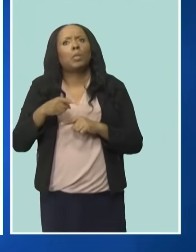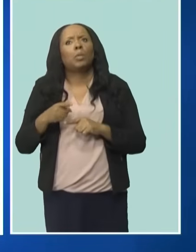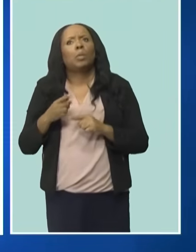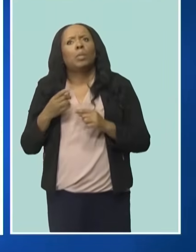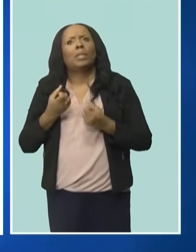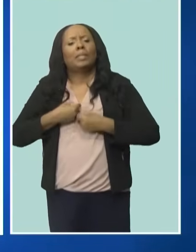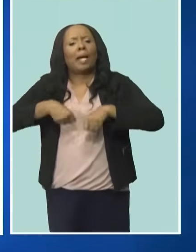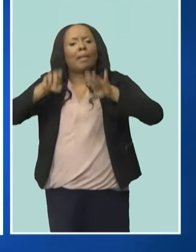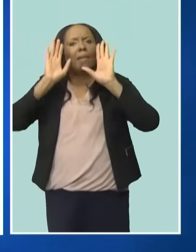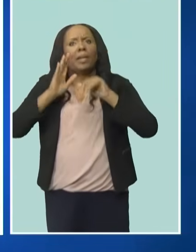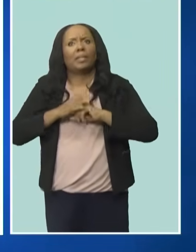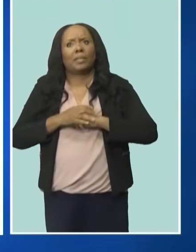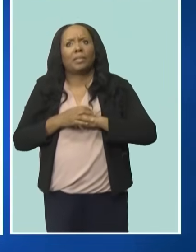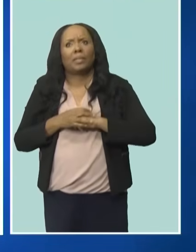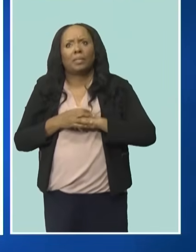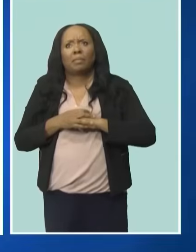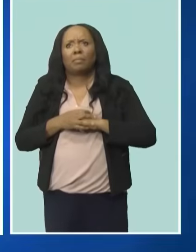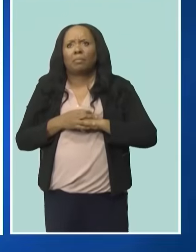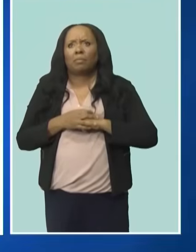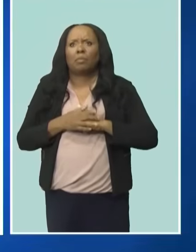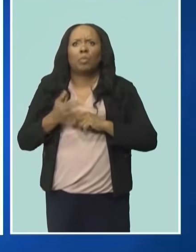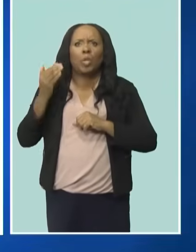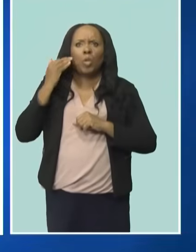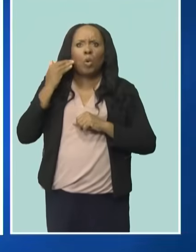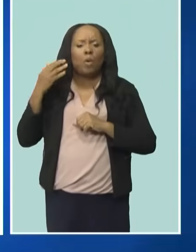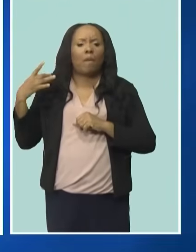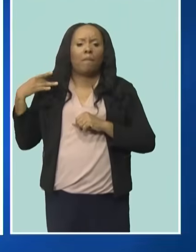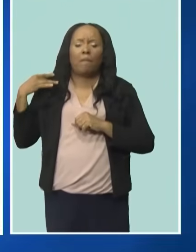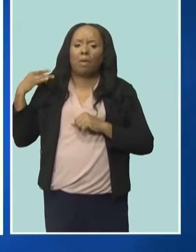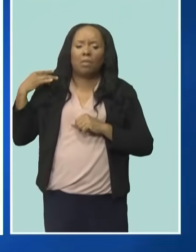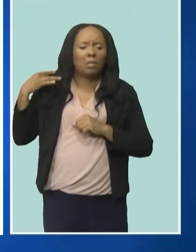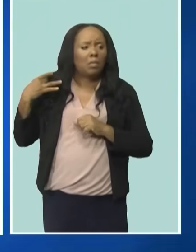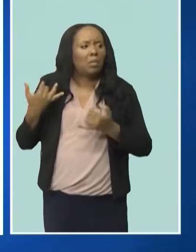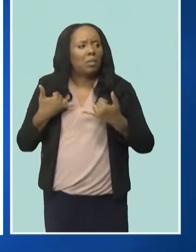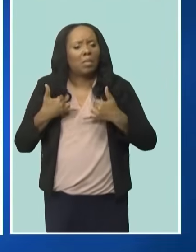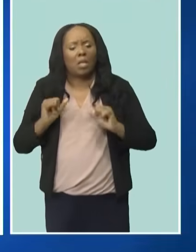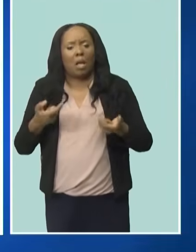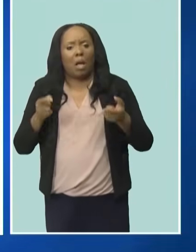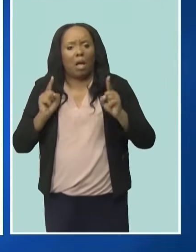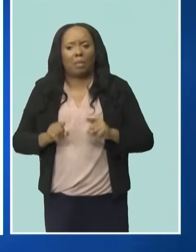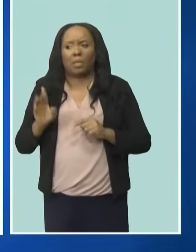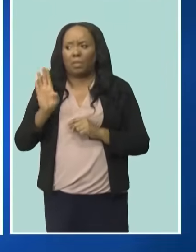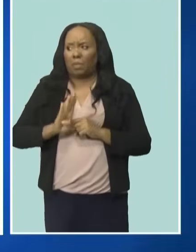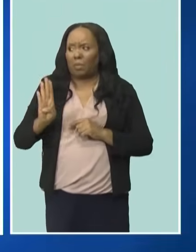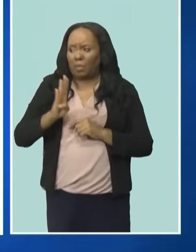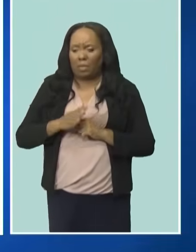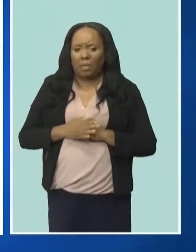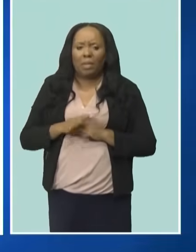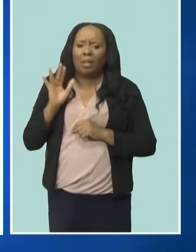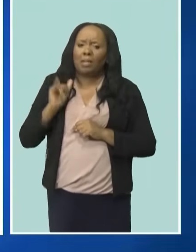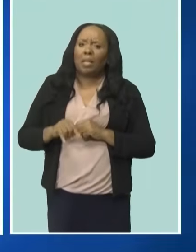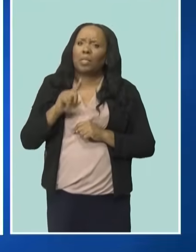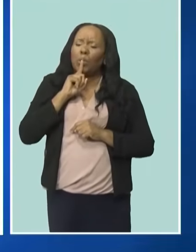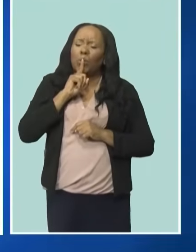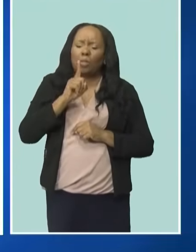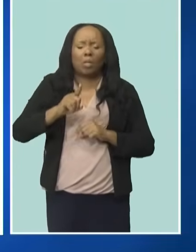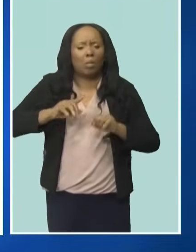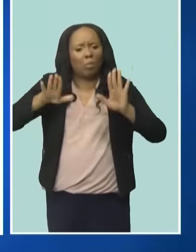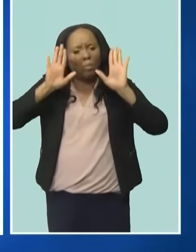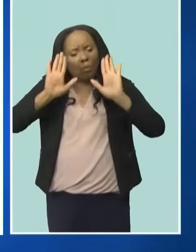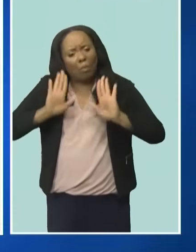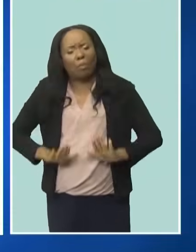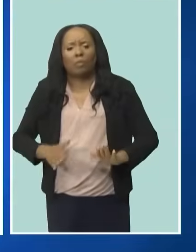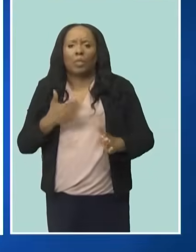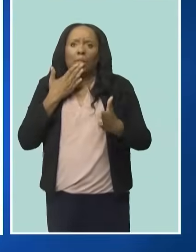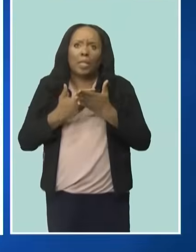we highlight in particular that volunteerism is still well and alive in Barbados. I think that is an exceptionally good